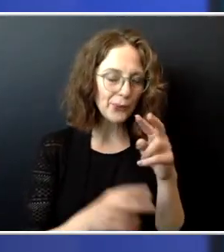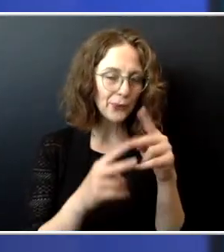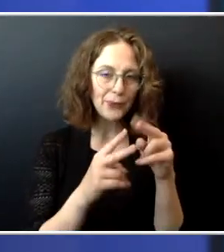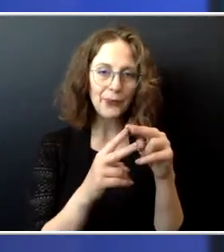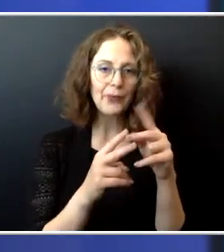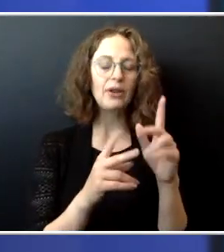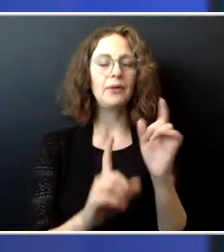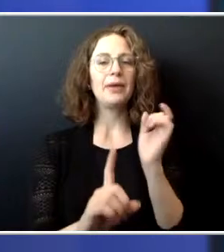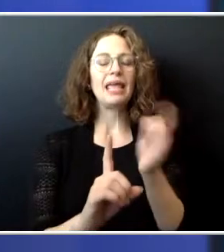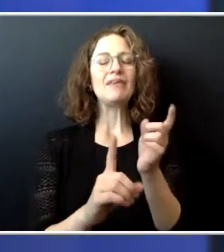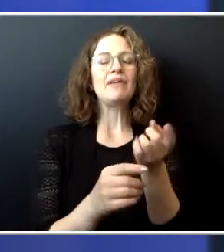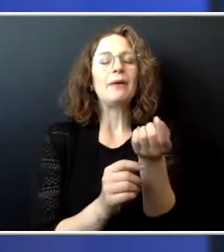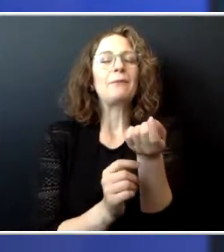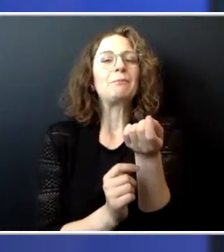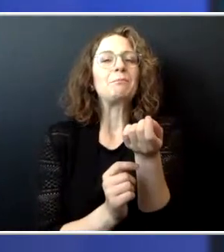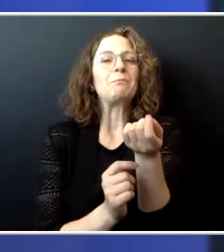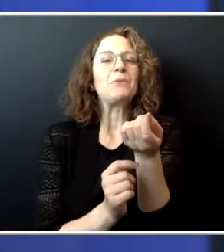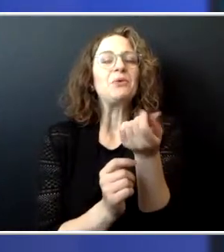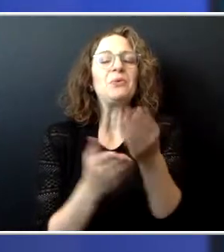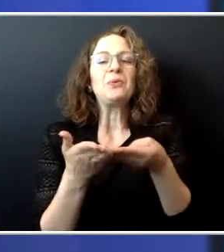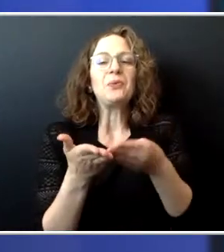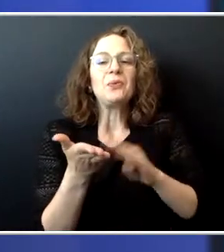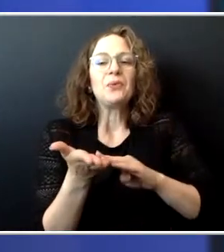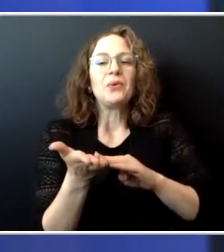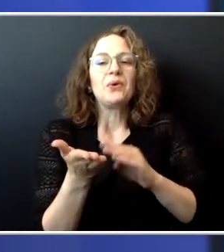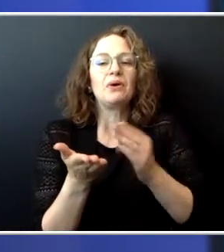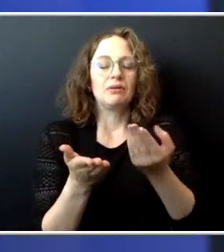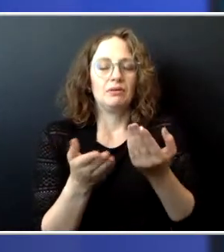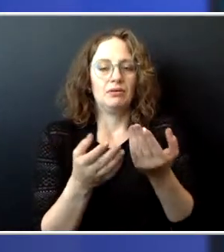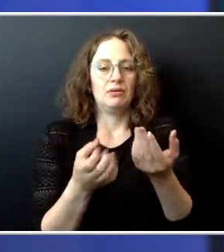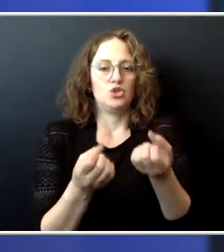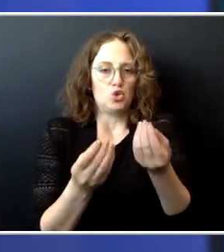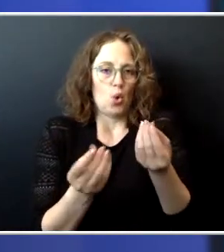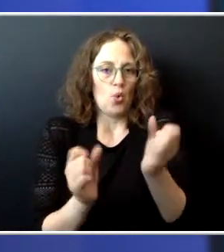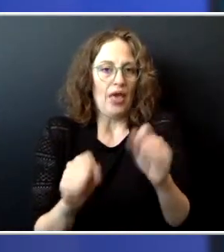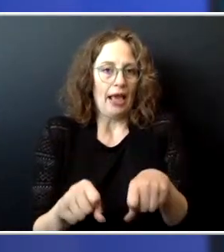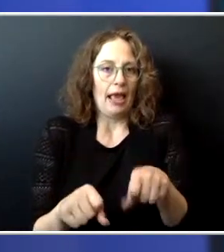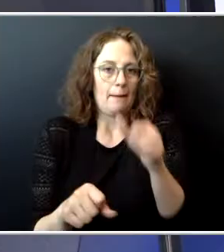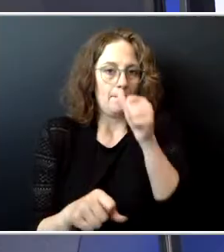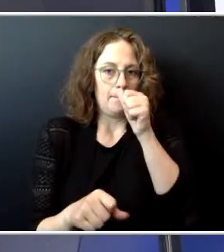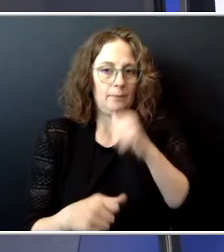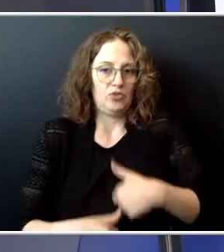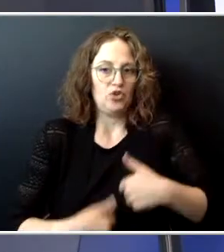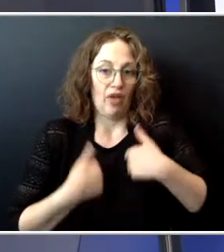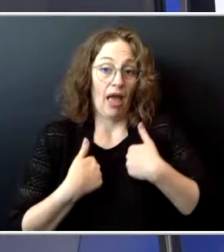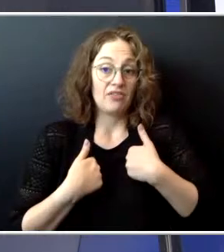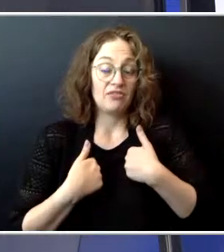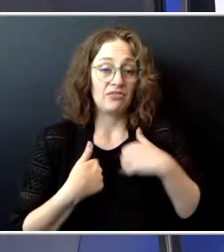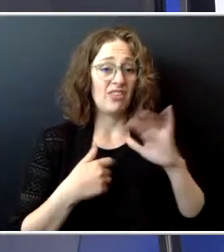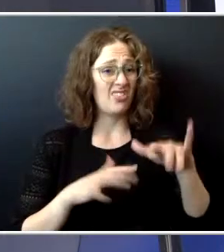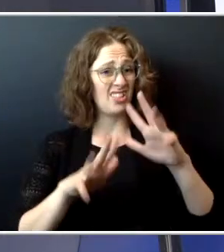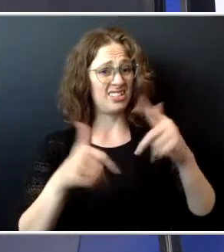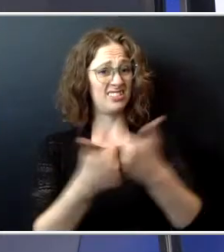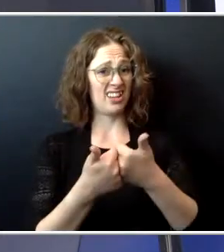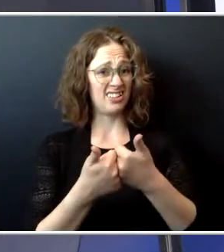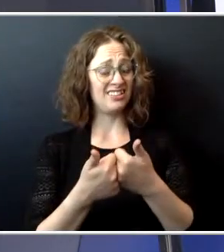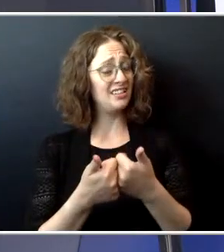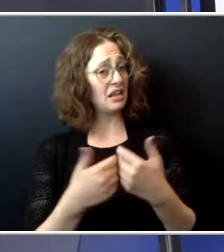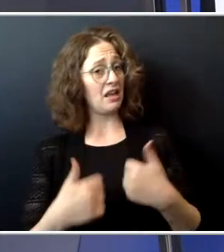can use just to survive. And that is very challenging. How's life today?